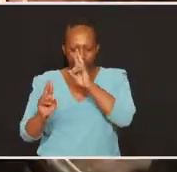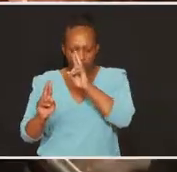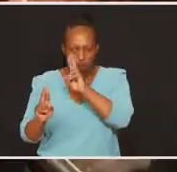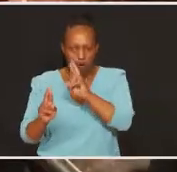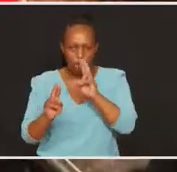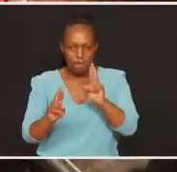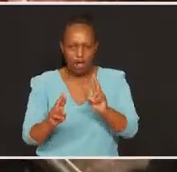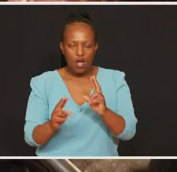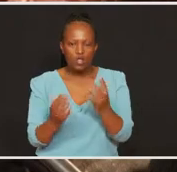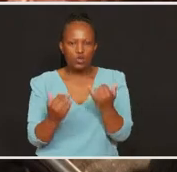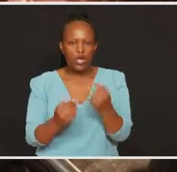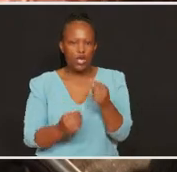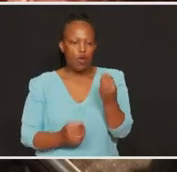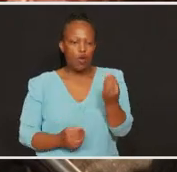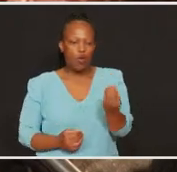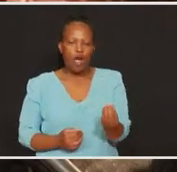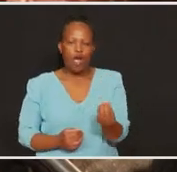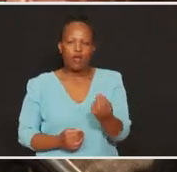foreign